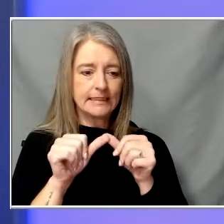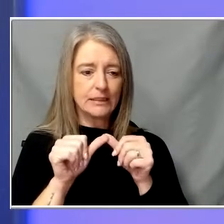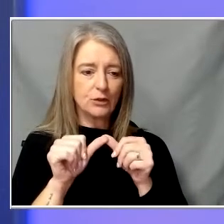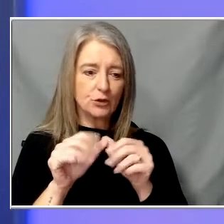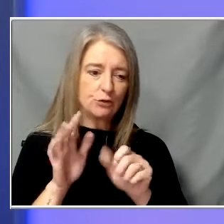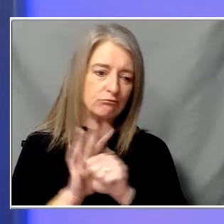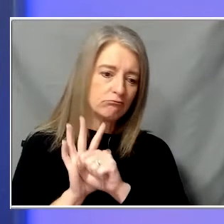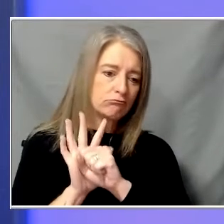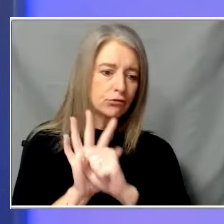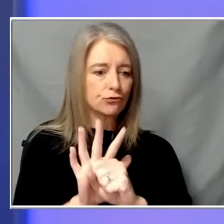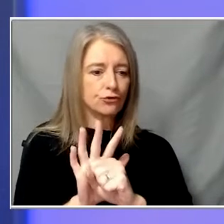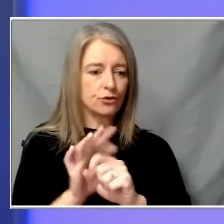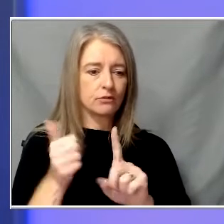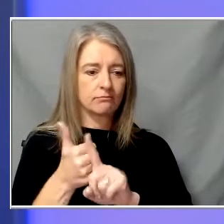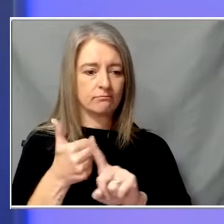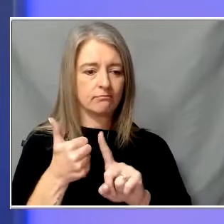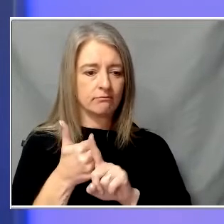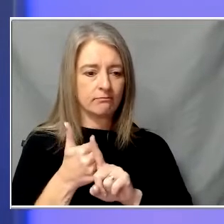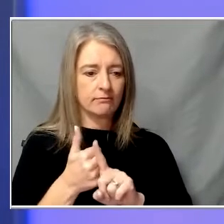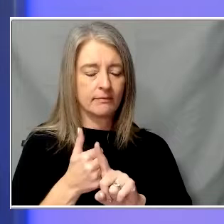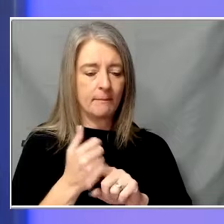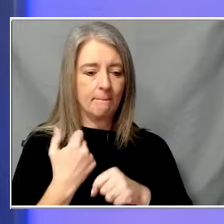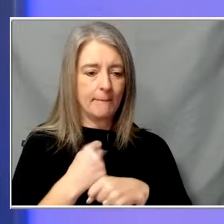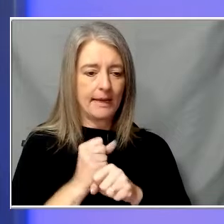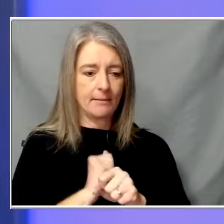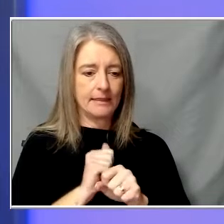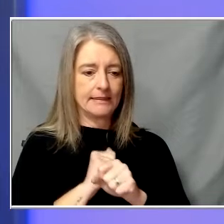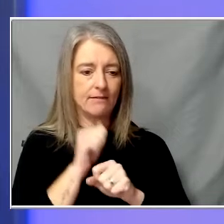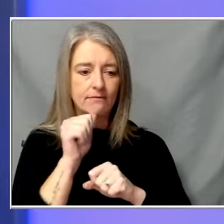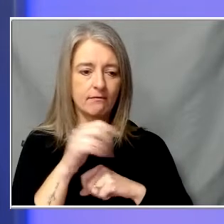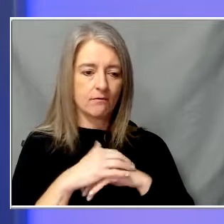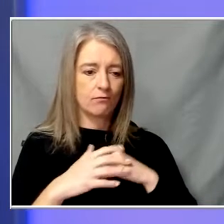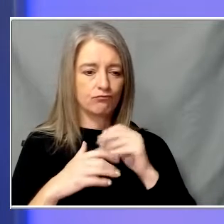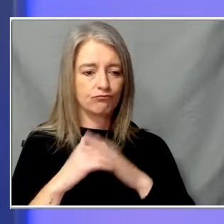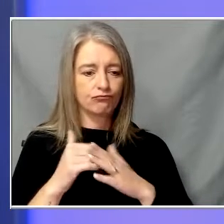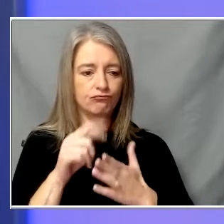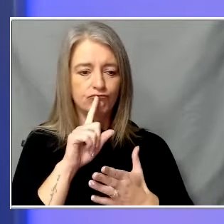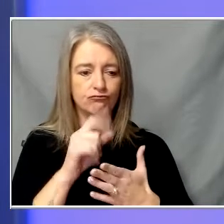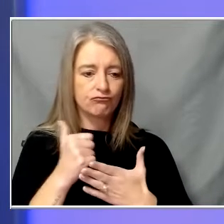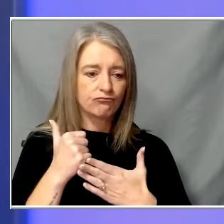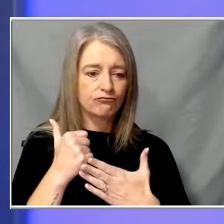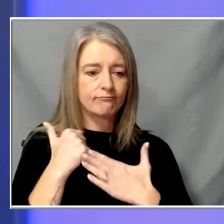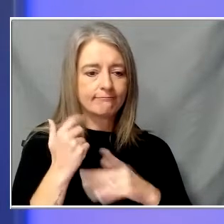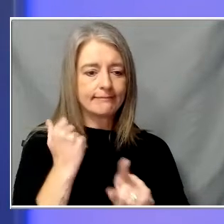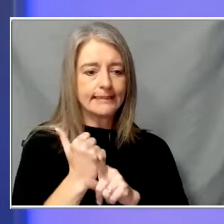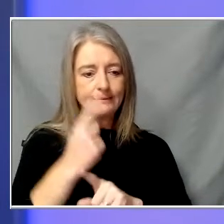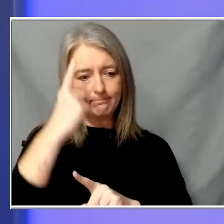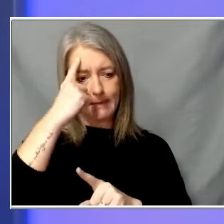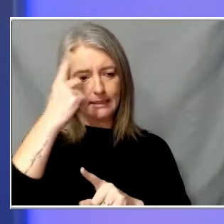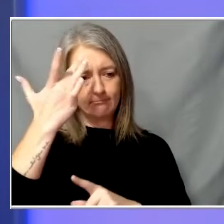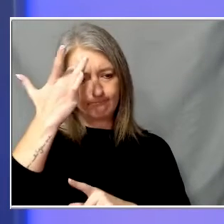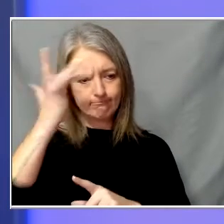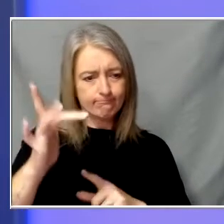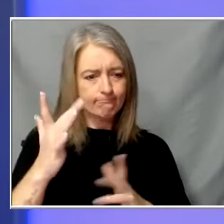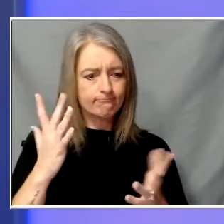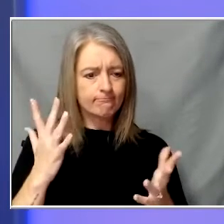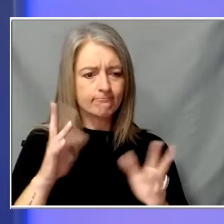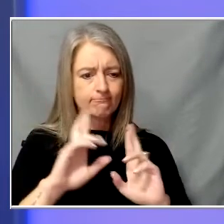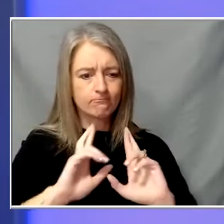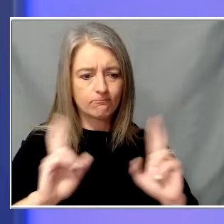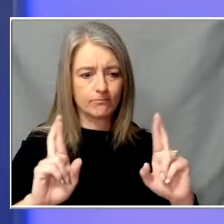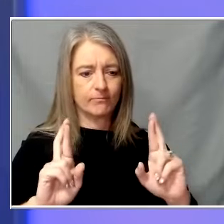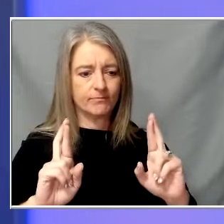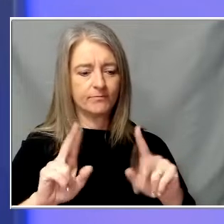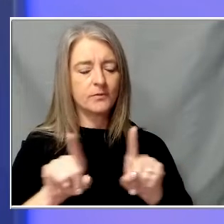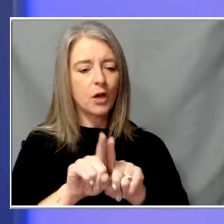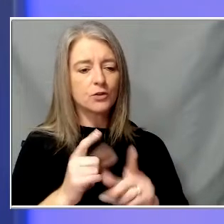and making myself uncomfortable. I think it keeps my mind sharp, and I think that it